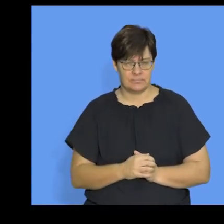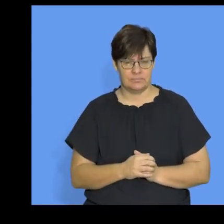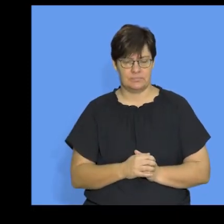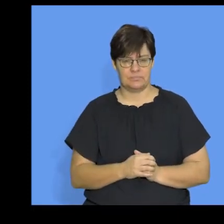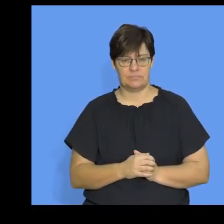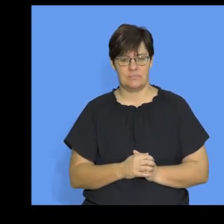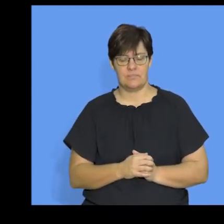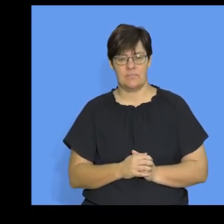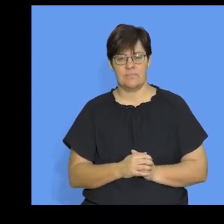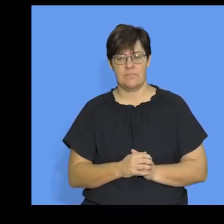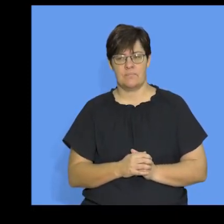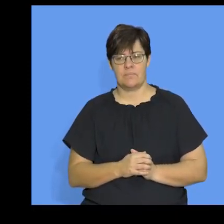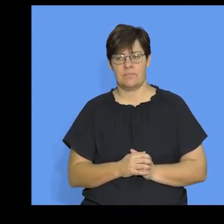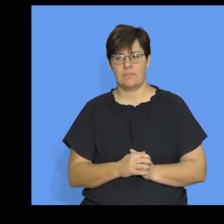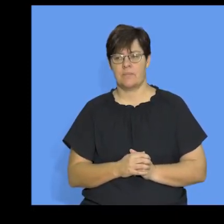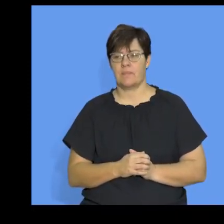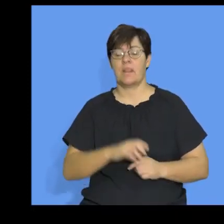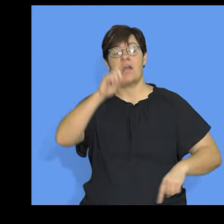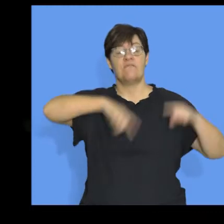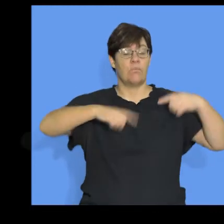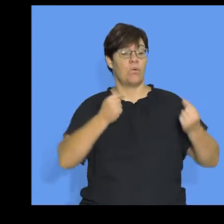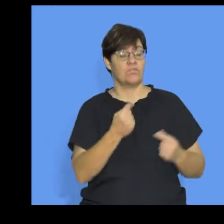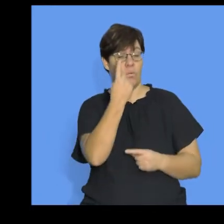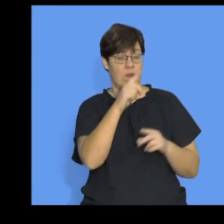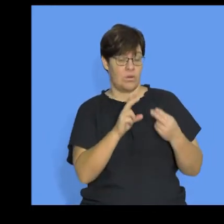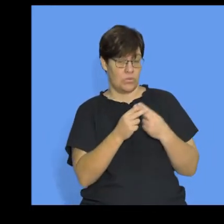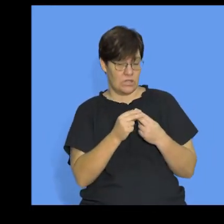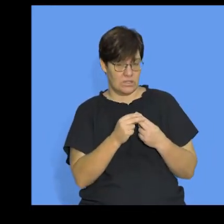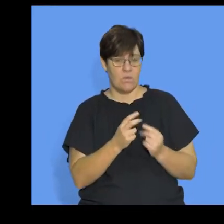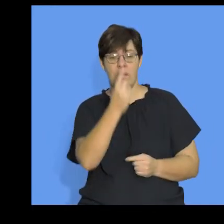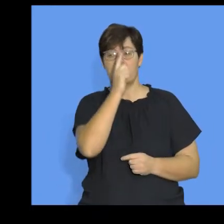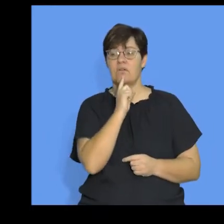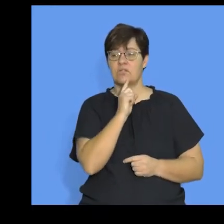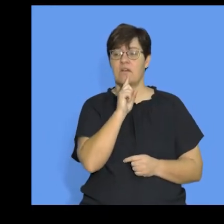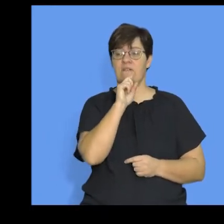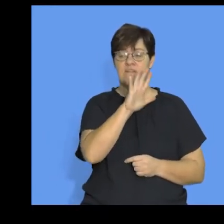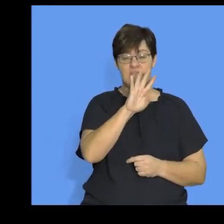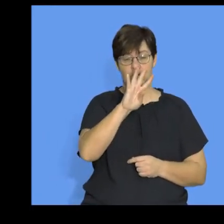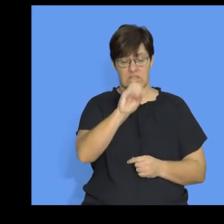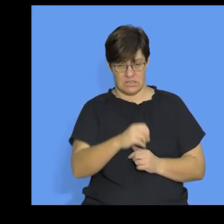there we go. Our variable cost per unit would be the 1,540